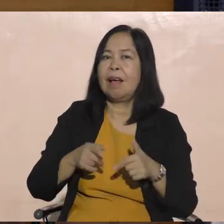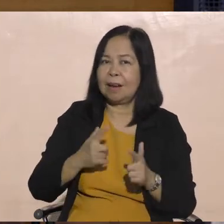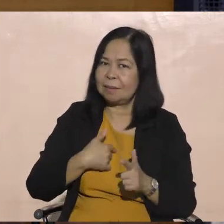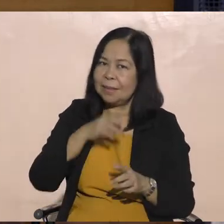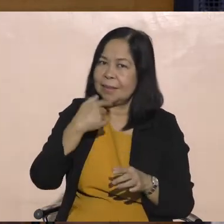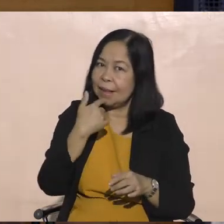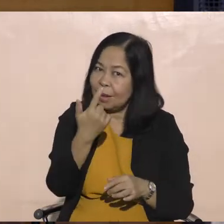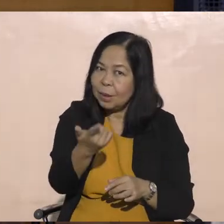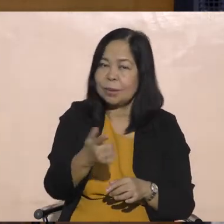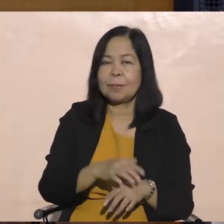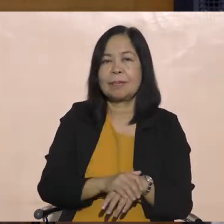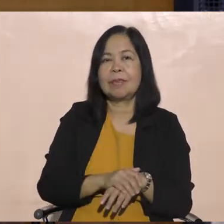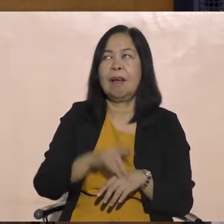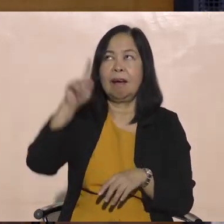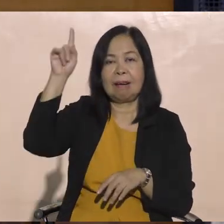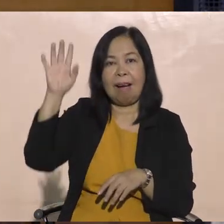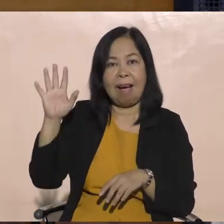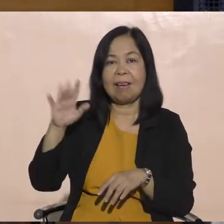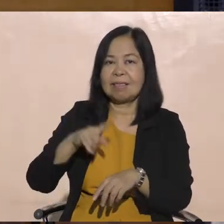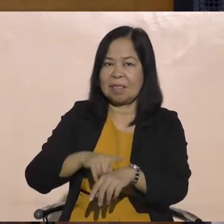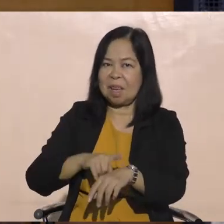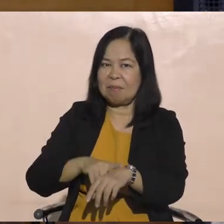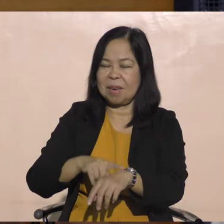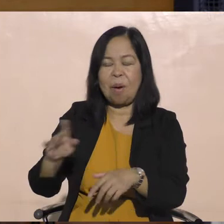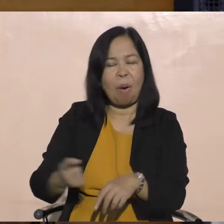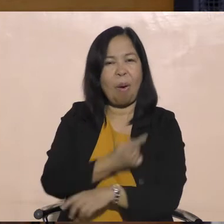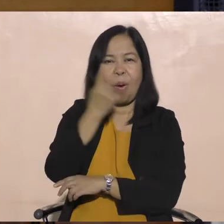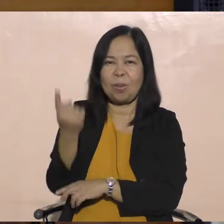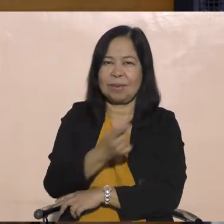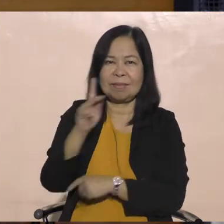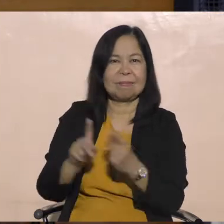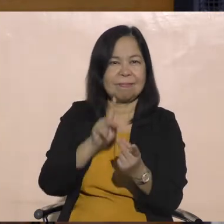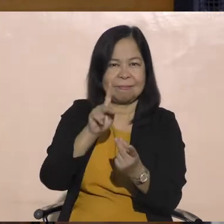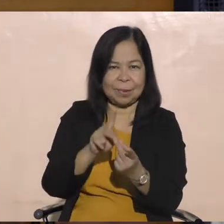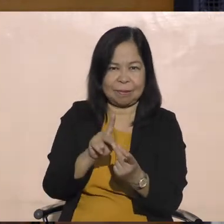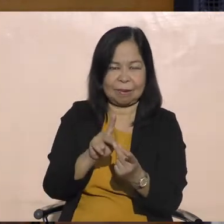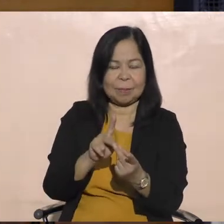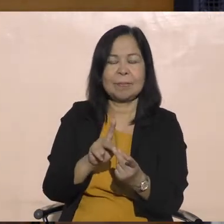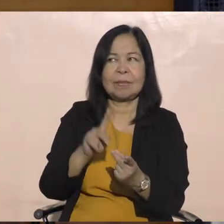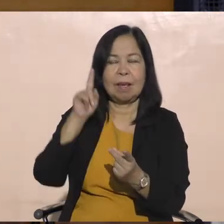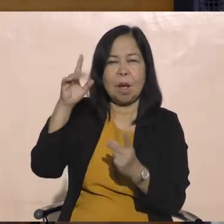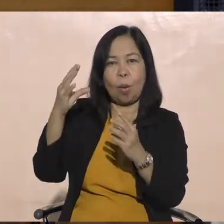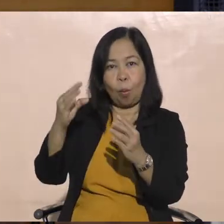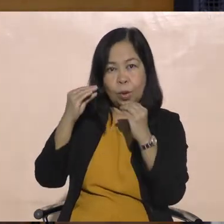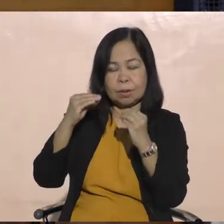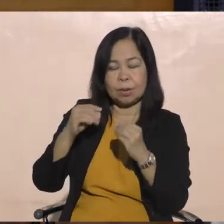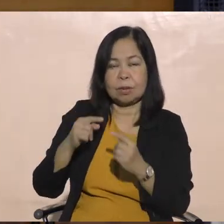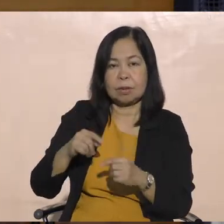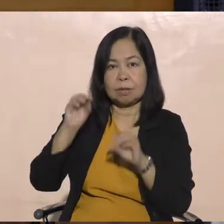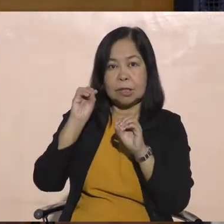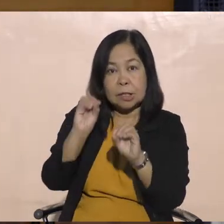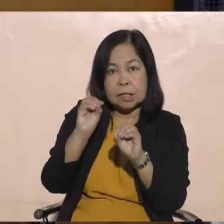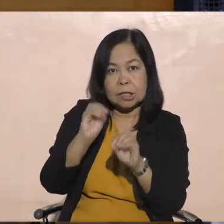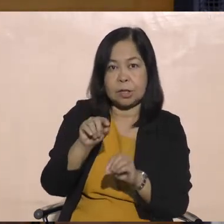sisters, God's timing is always perfect. He wants to teach us, He wants to